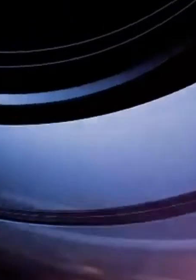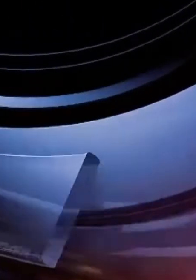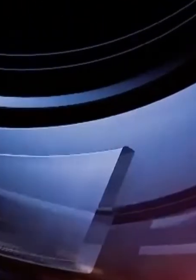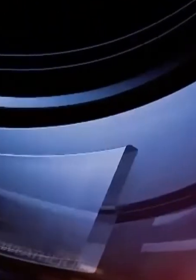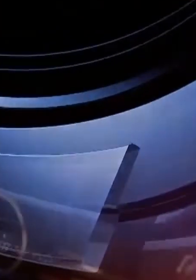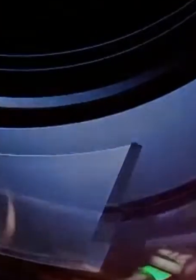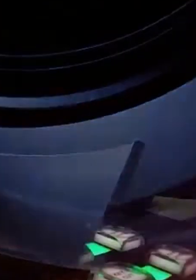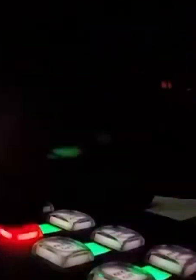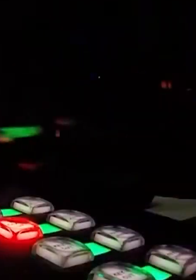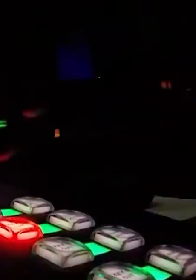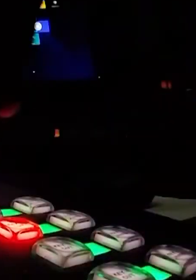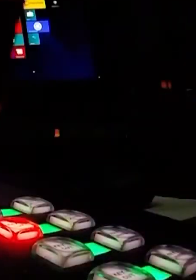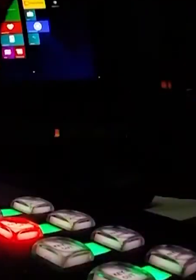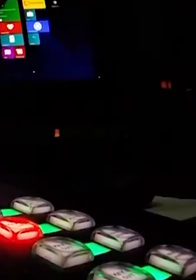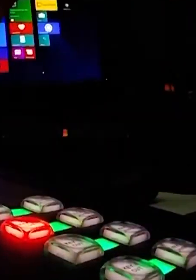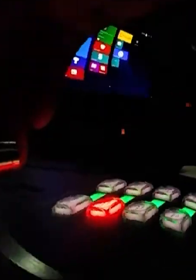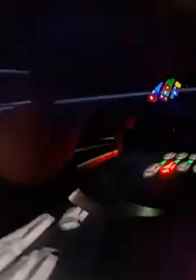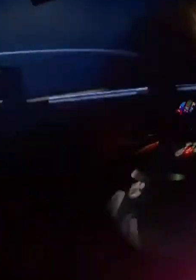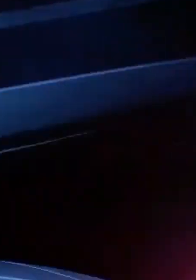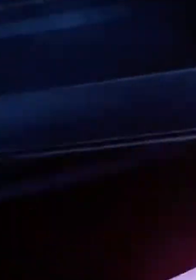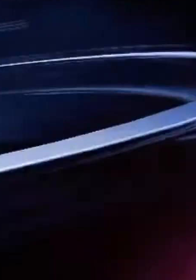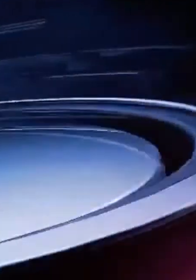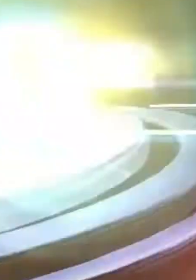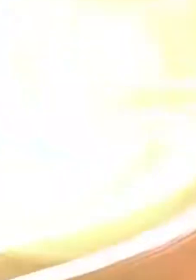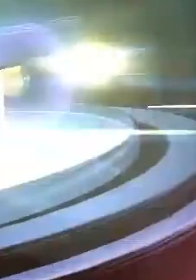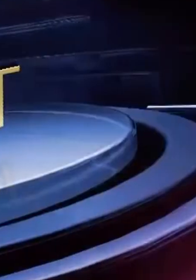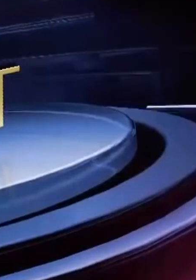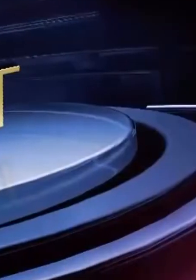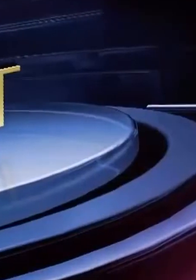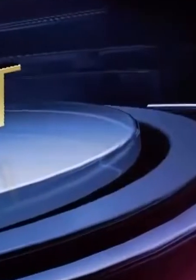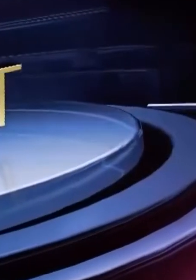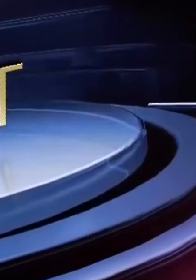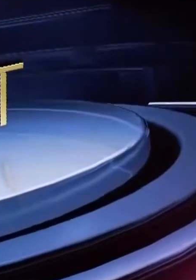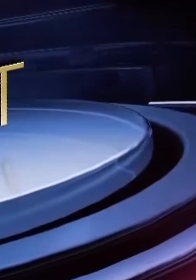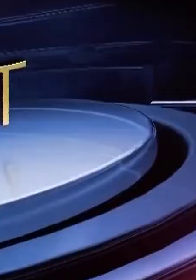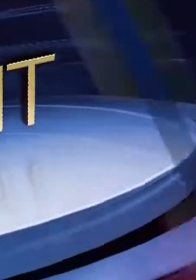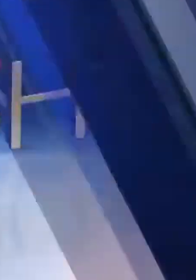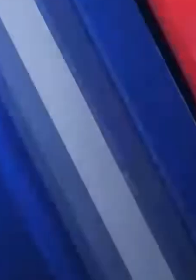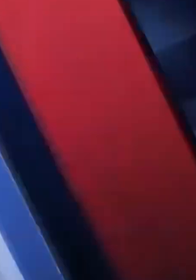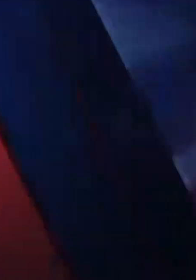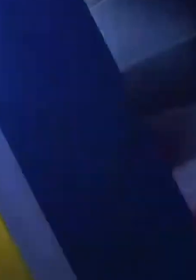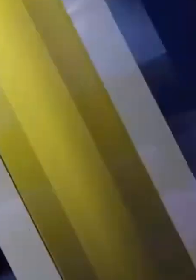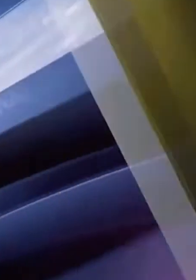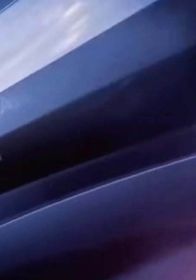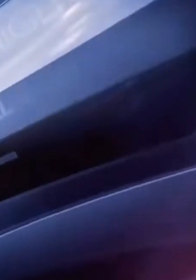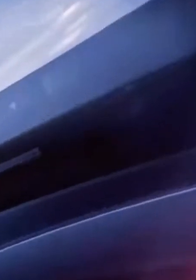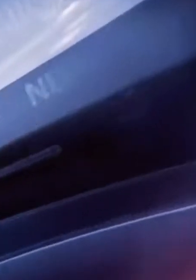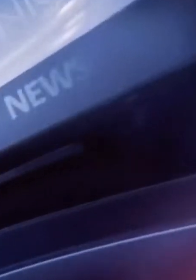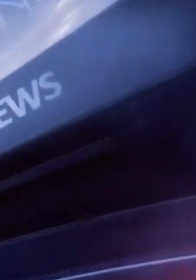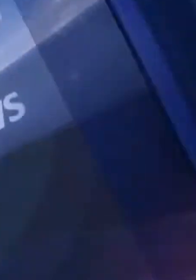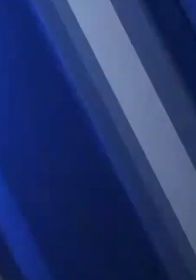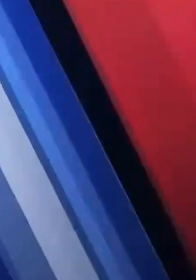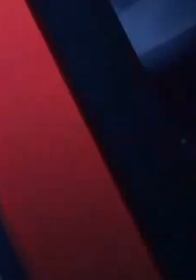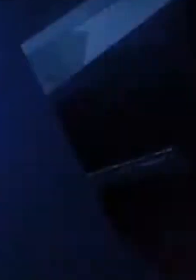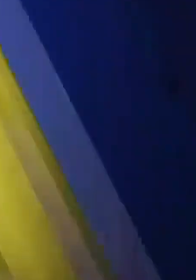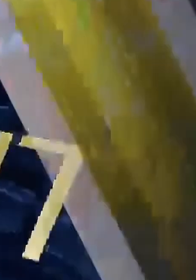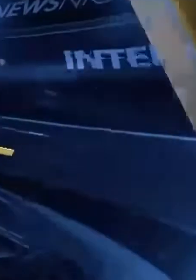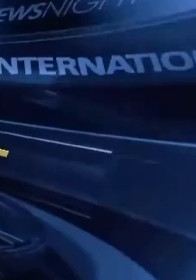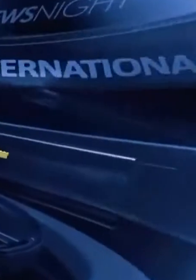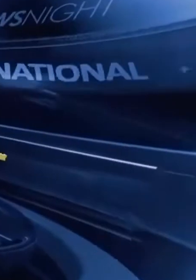Broadcasting from our studios in the Pine St. Michael, this is CBC NewsNight, starting now.